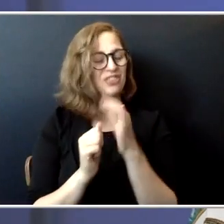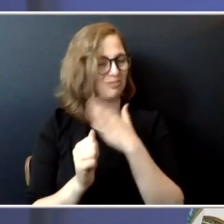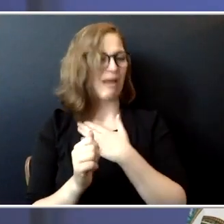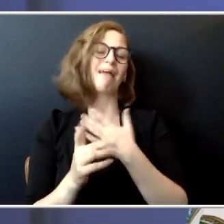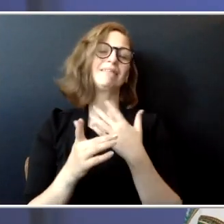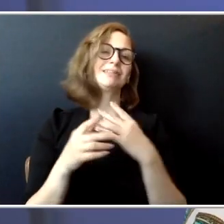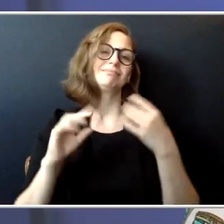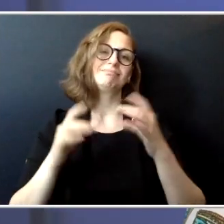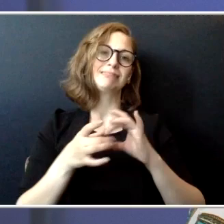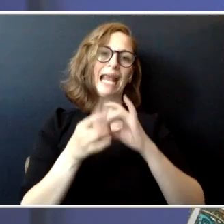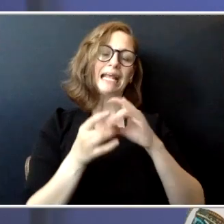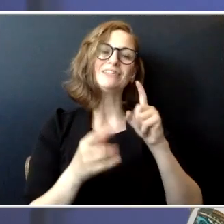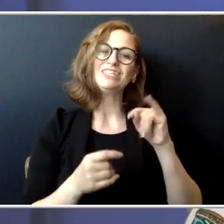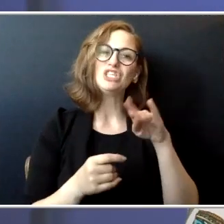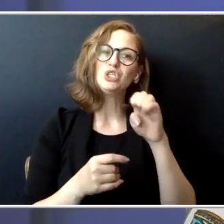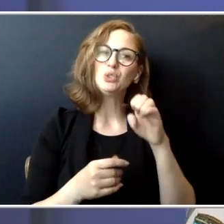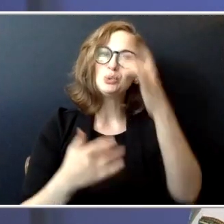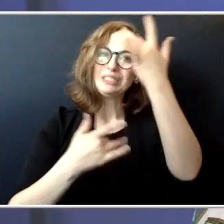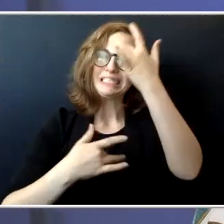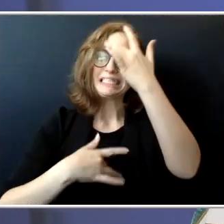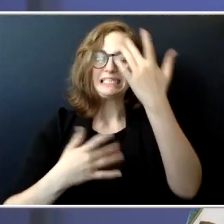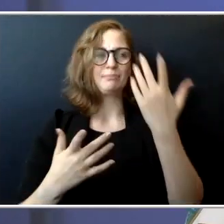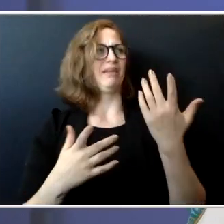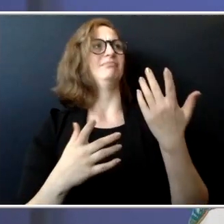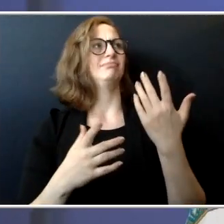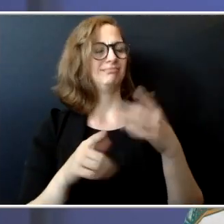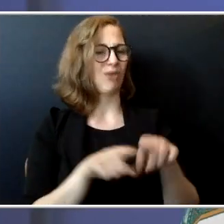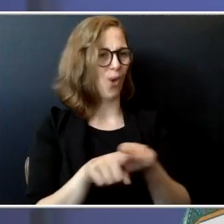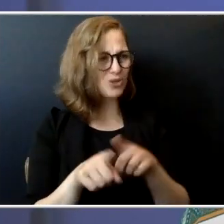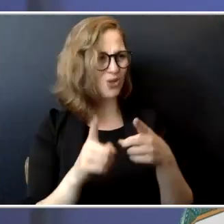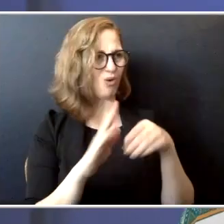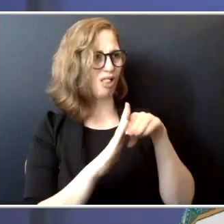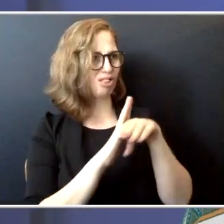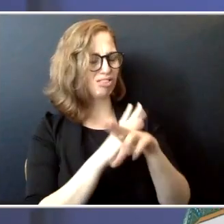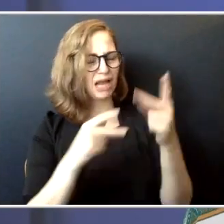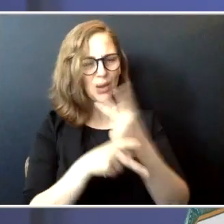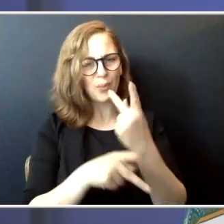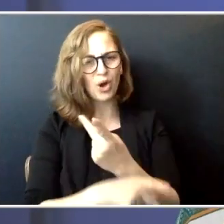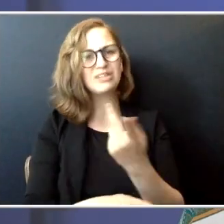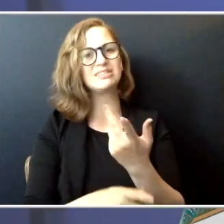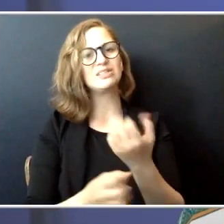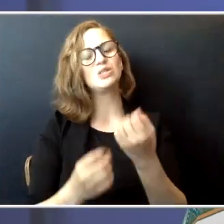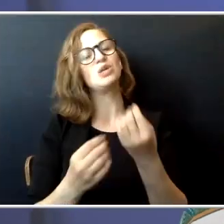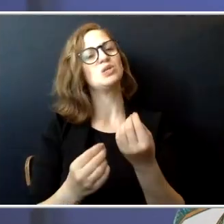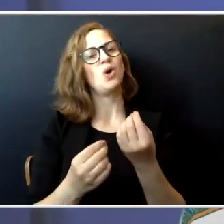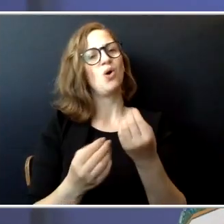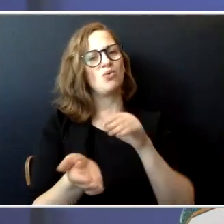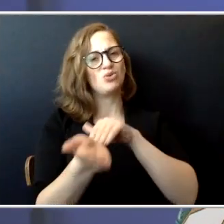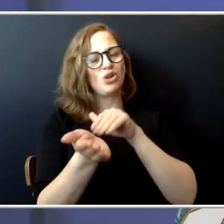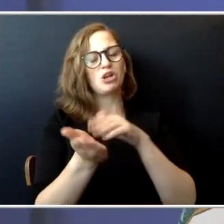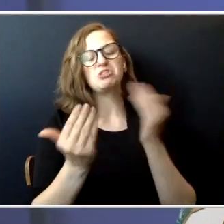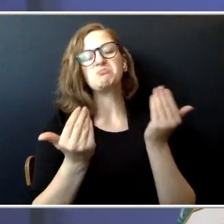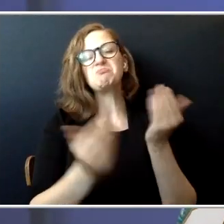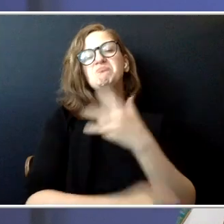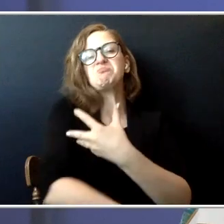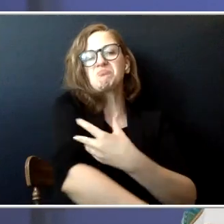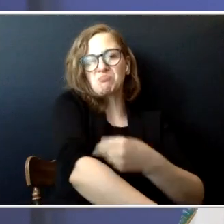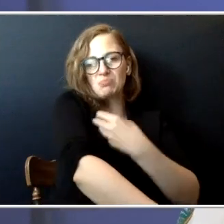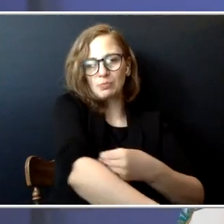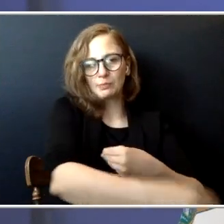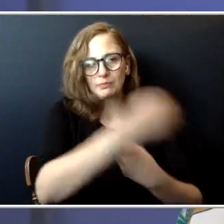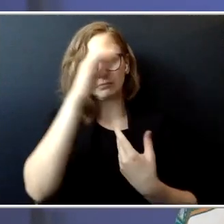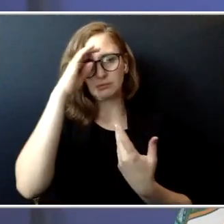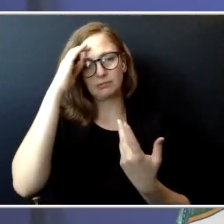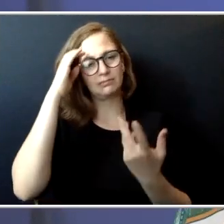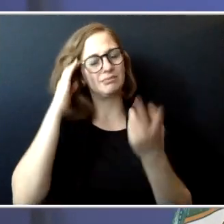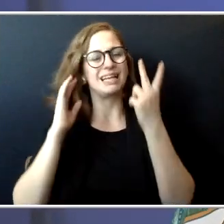So in those symptoms getting worse, they would do blood work to see if there was anything awry in there. And